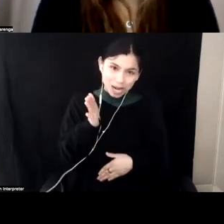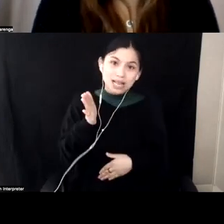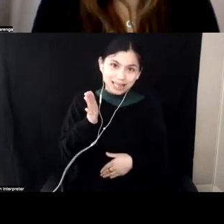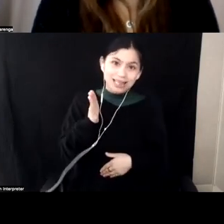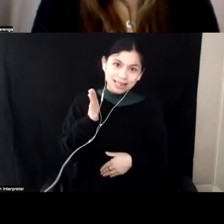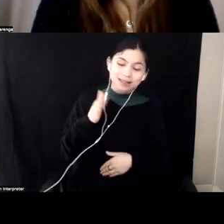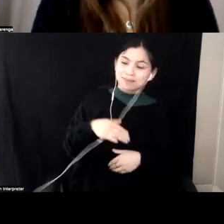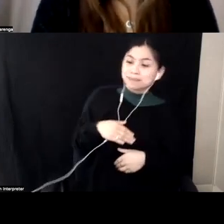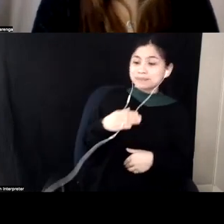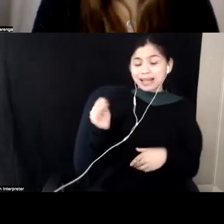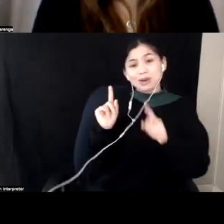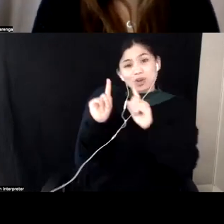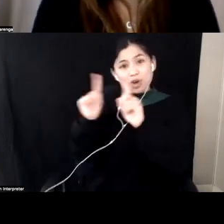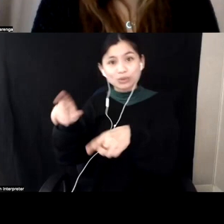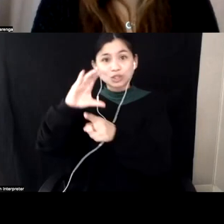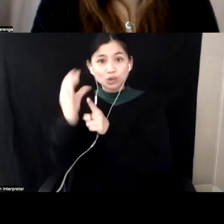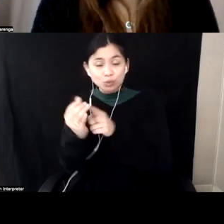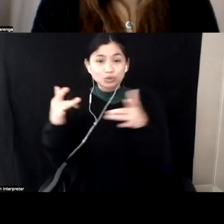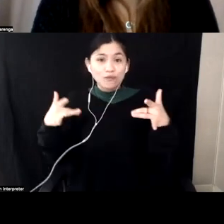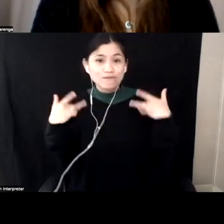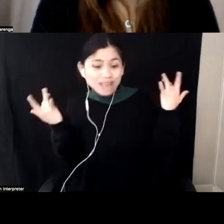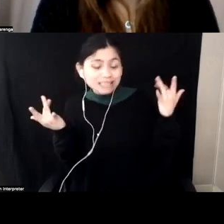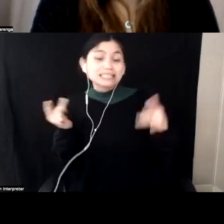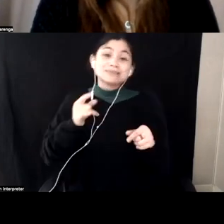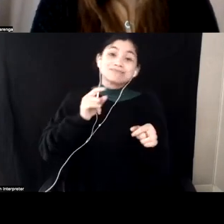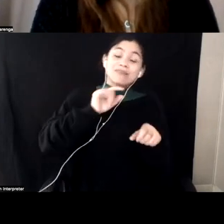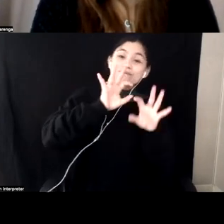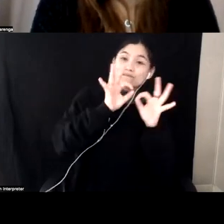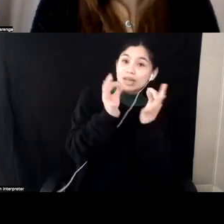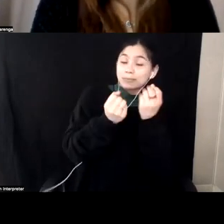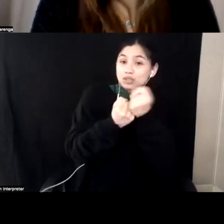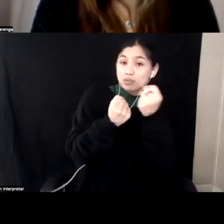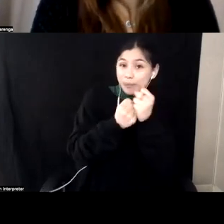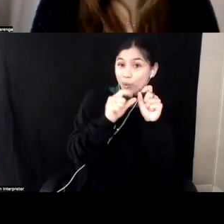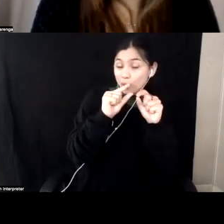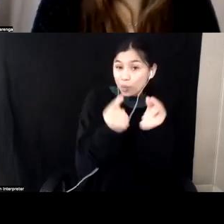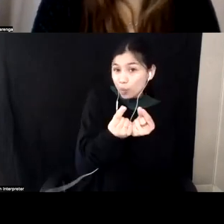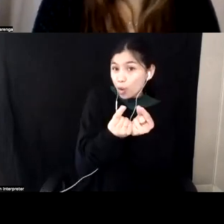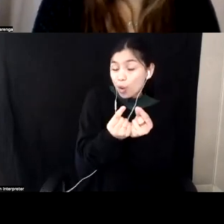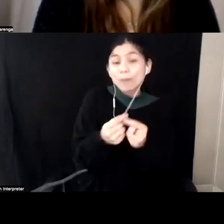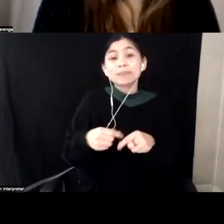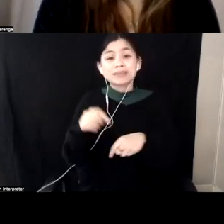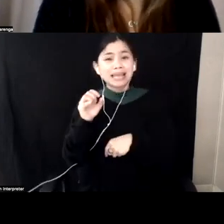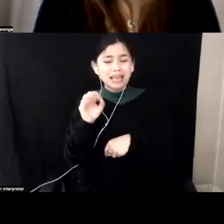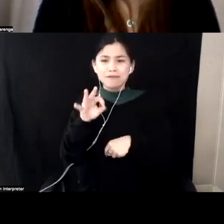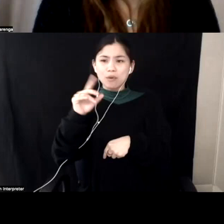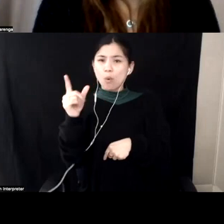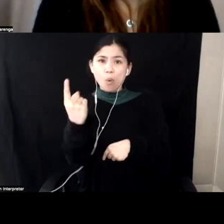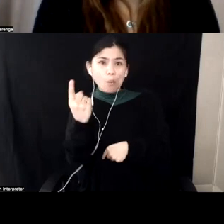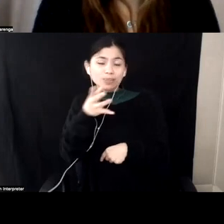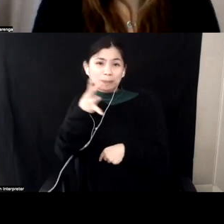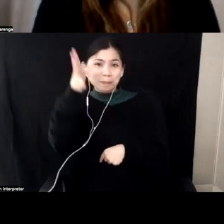Attend cultural events, like I said, family support groups. That can be with just the parents if you want to connect and